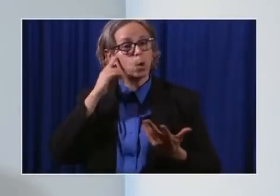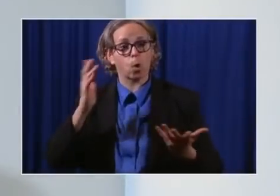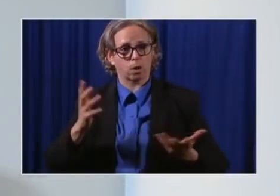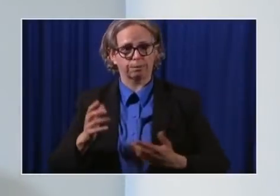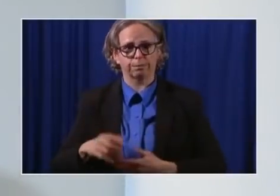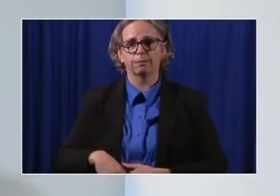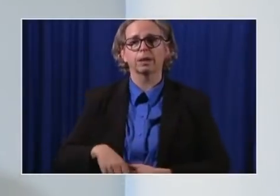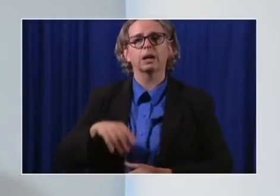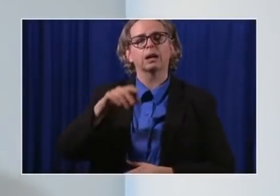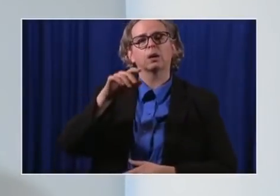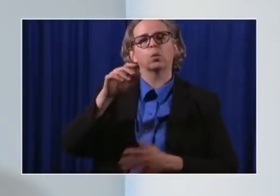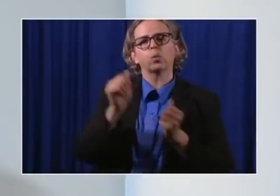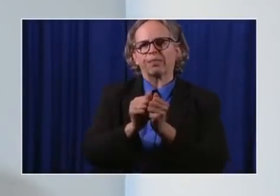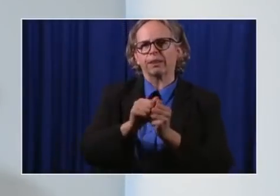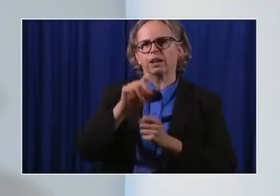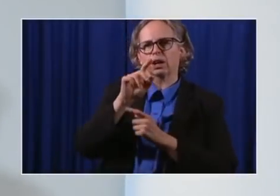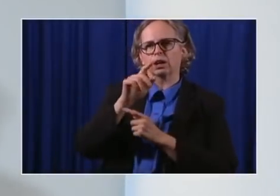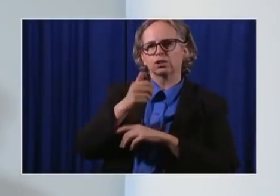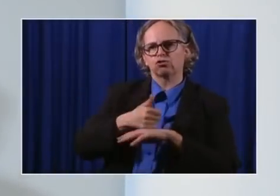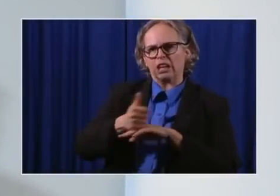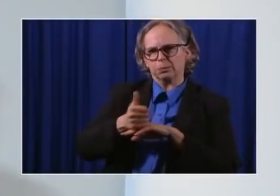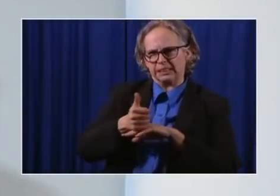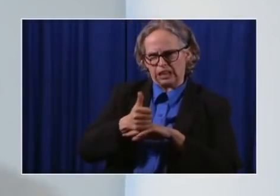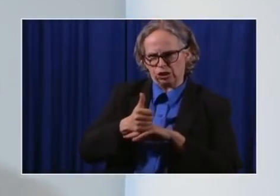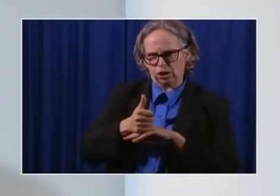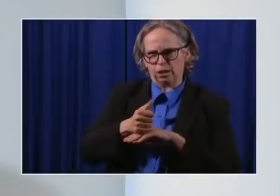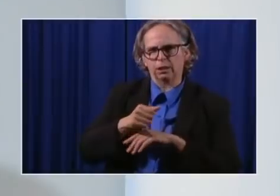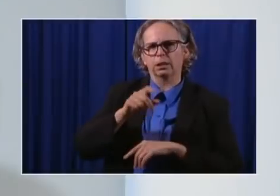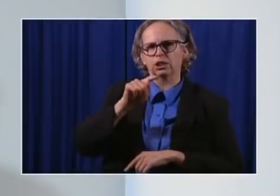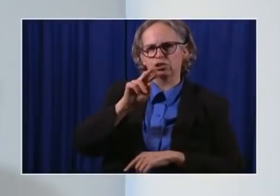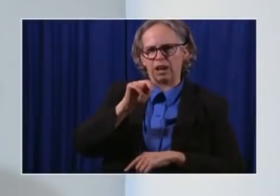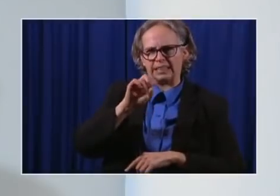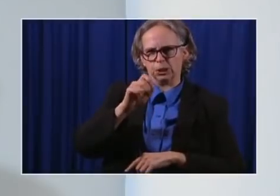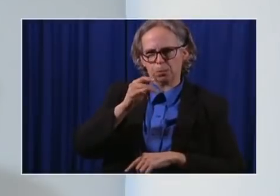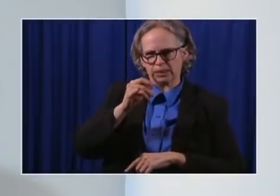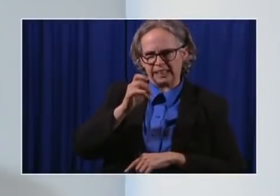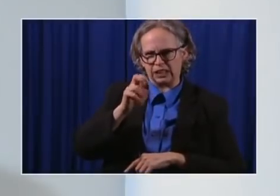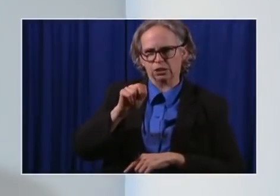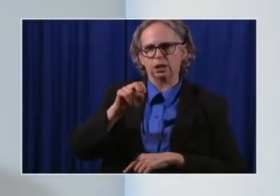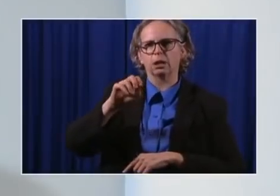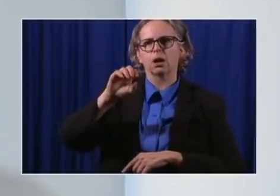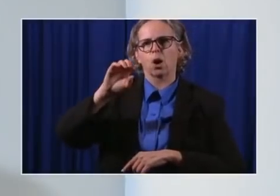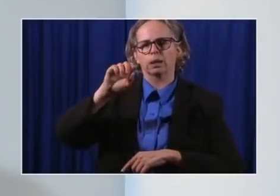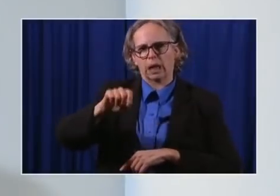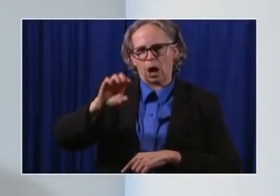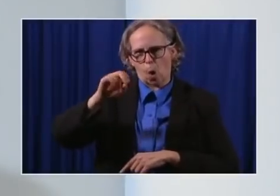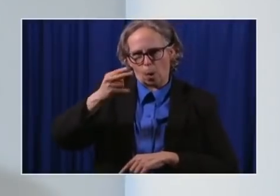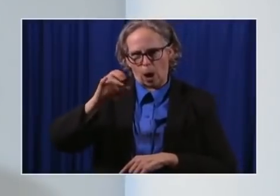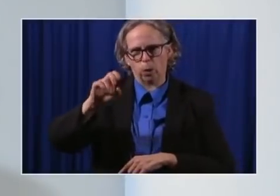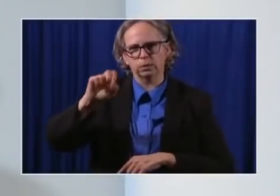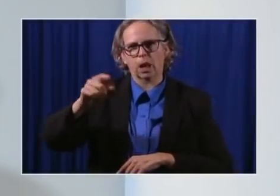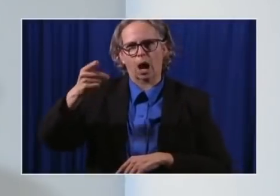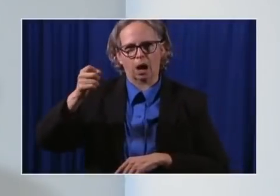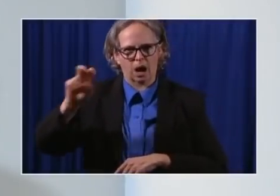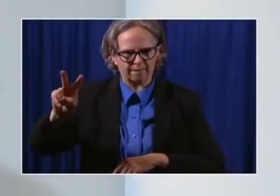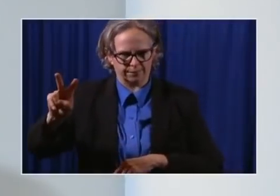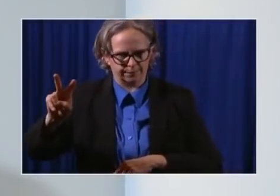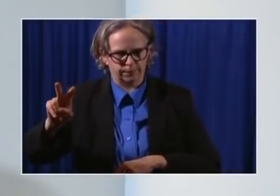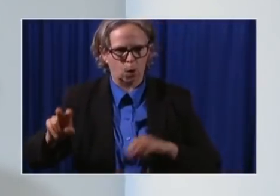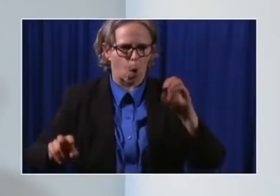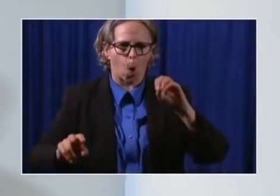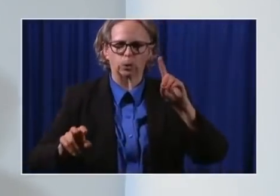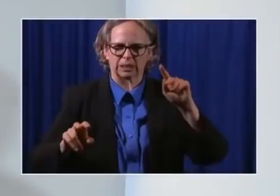transportation.ohio.gov/permits. The bottom line through this COVID crisis we have been dealing with is connectivity